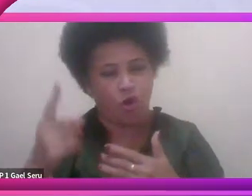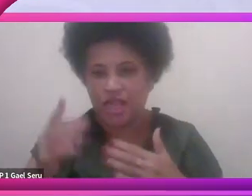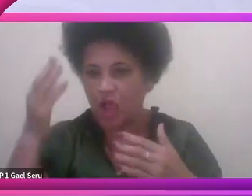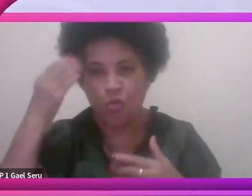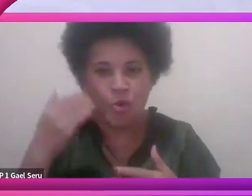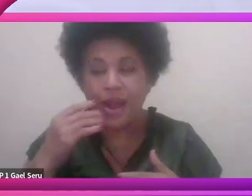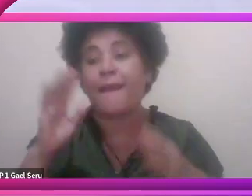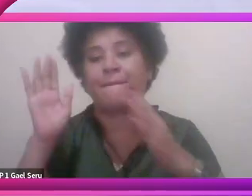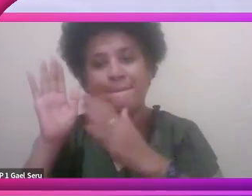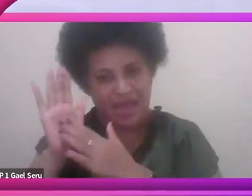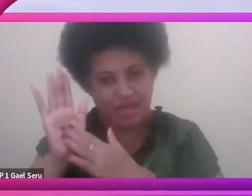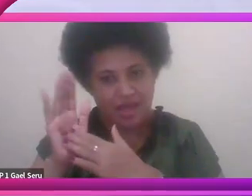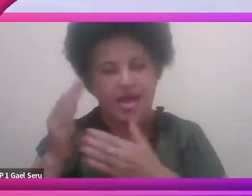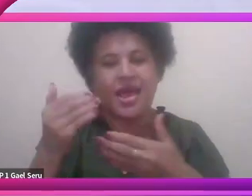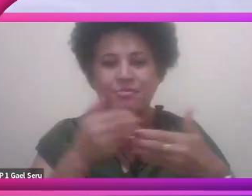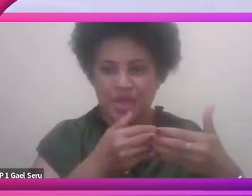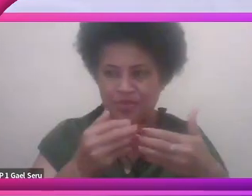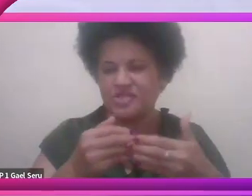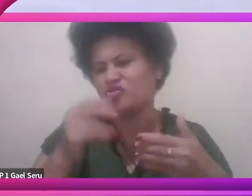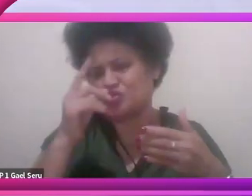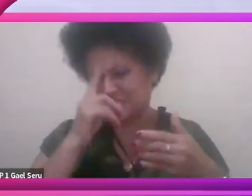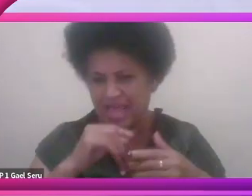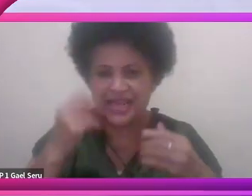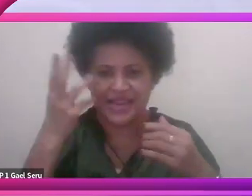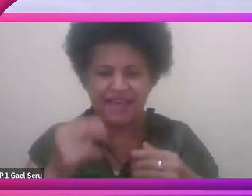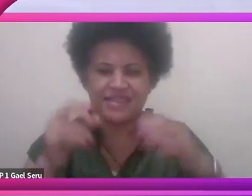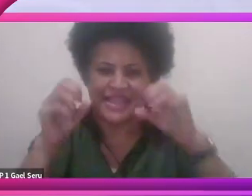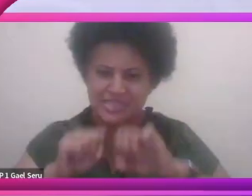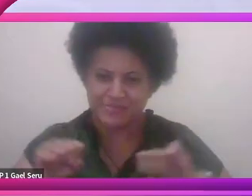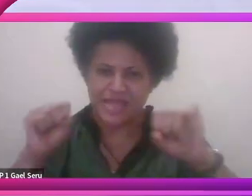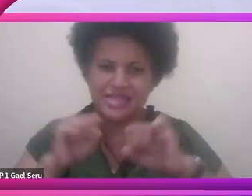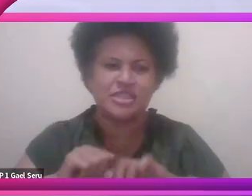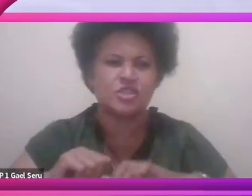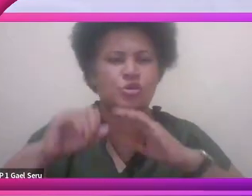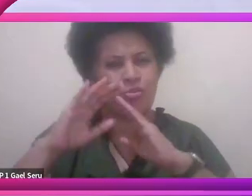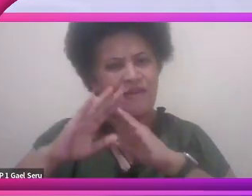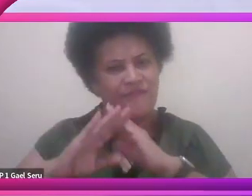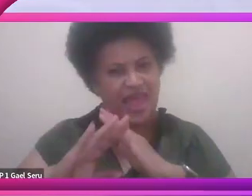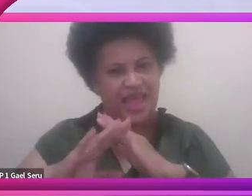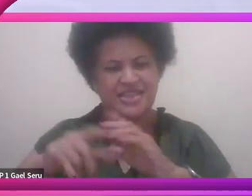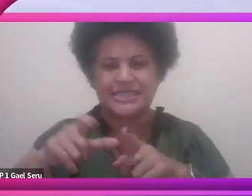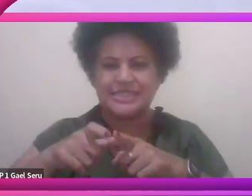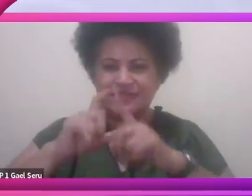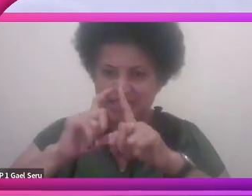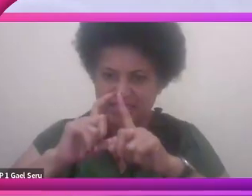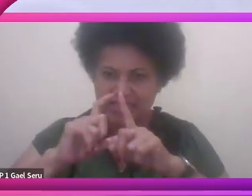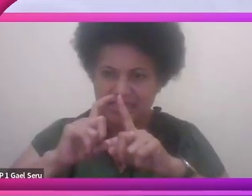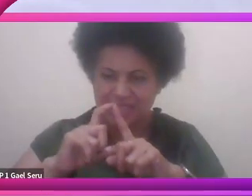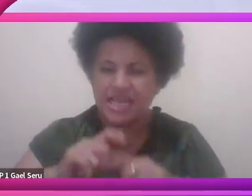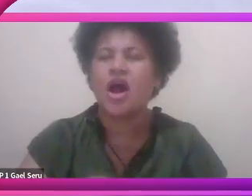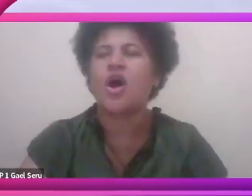spacing to prevent complications, also to economic stability. This is allow women to educate,